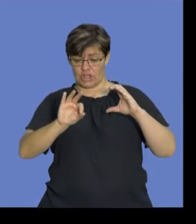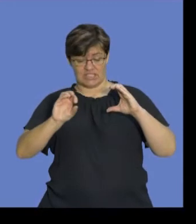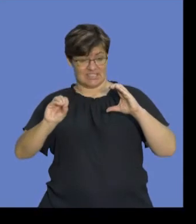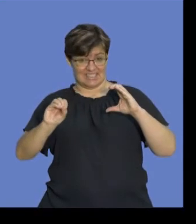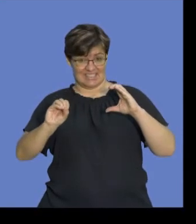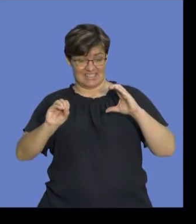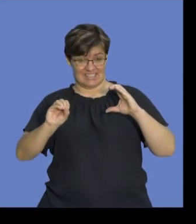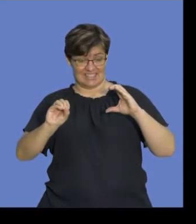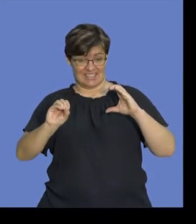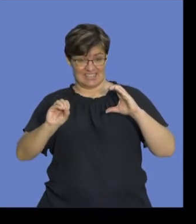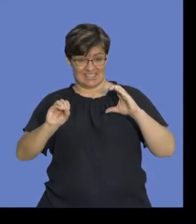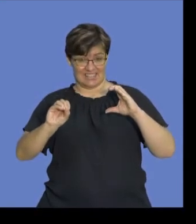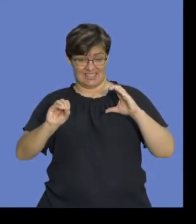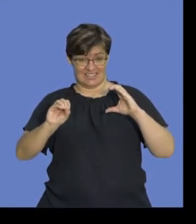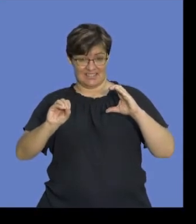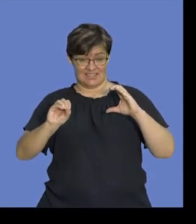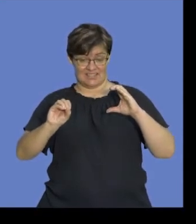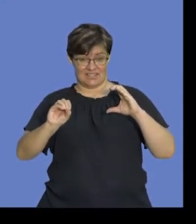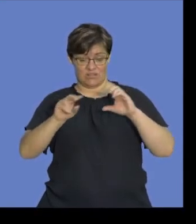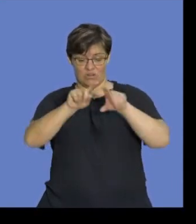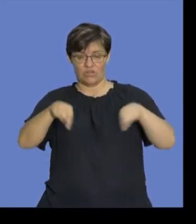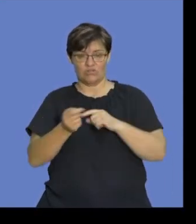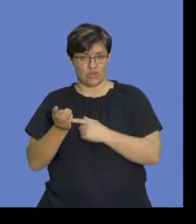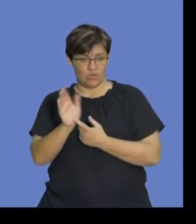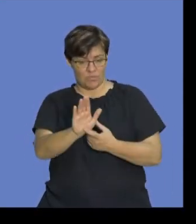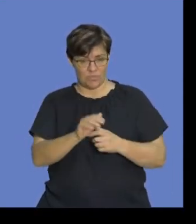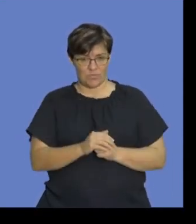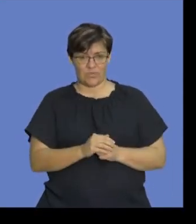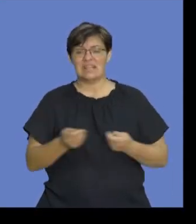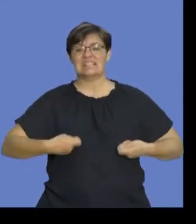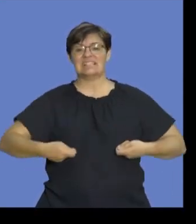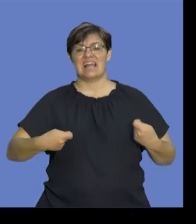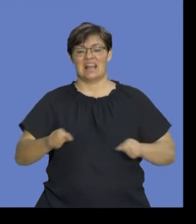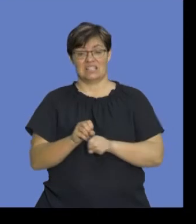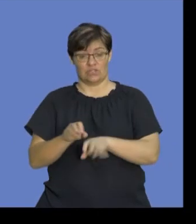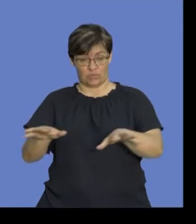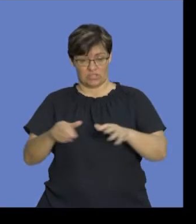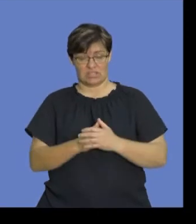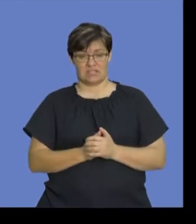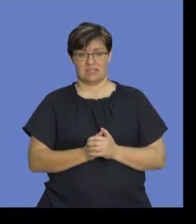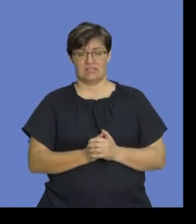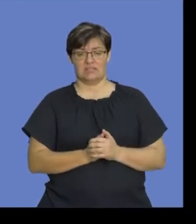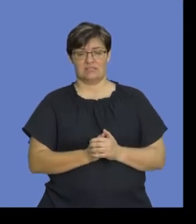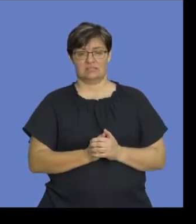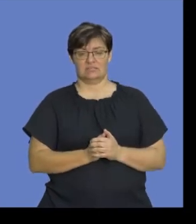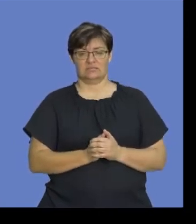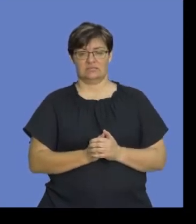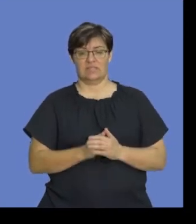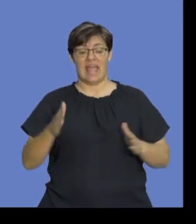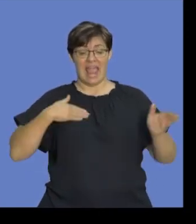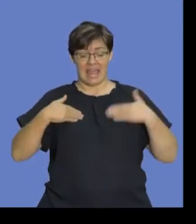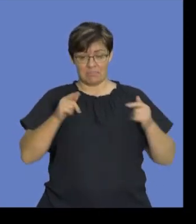your, we said showroom, so that's selling and distribution, gets the 30. And the admin